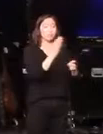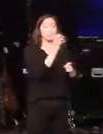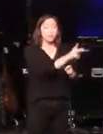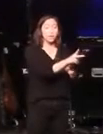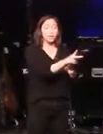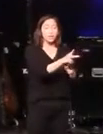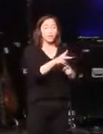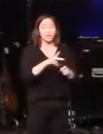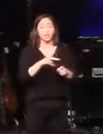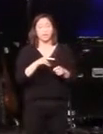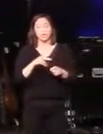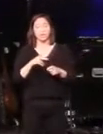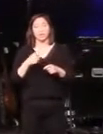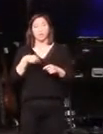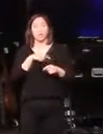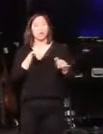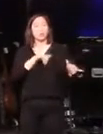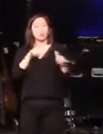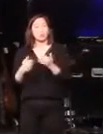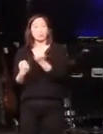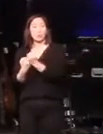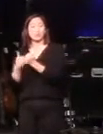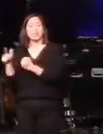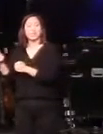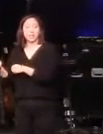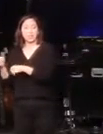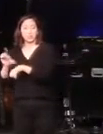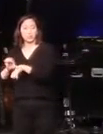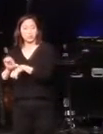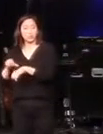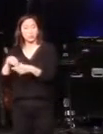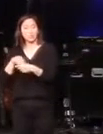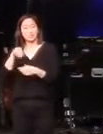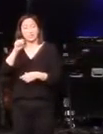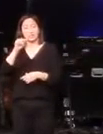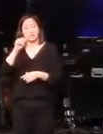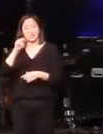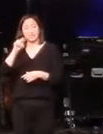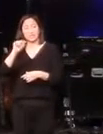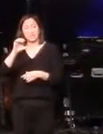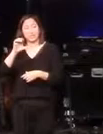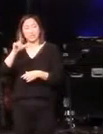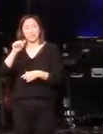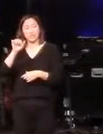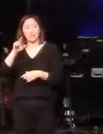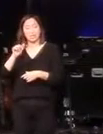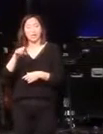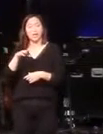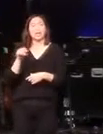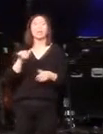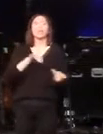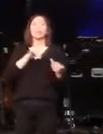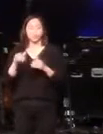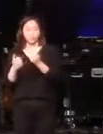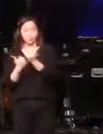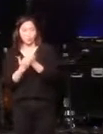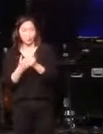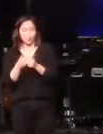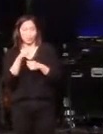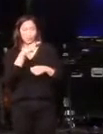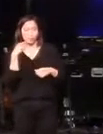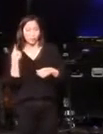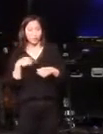that was happening in Santa Clara called Adventure. We also were supporting the Shulgins, and we also were supporting